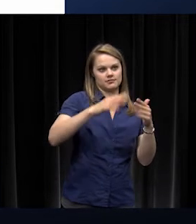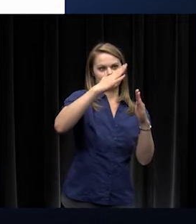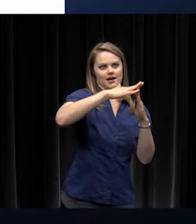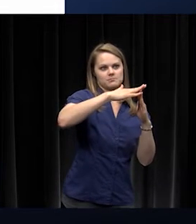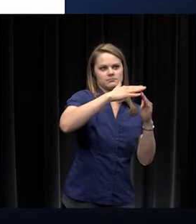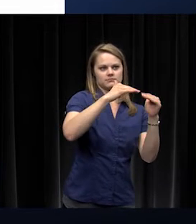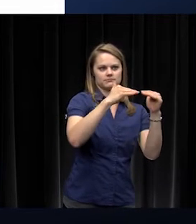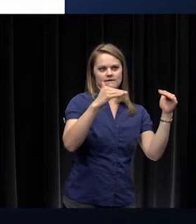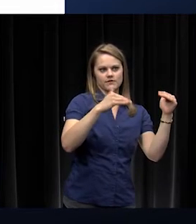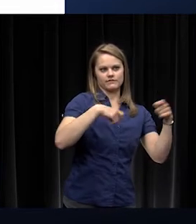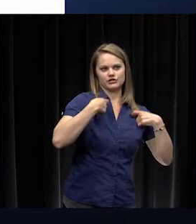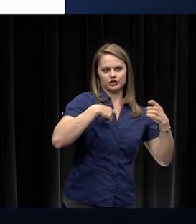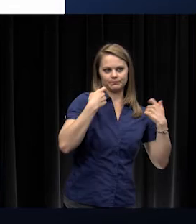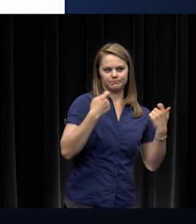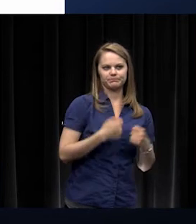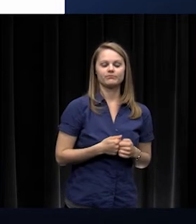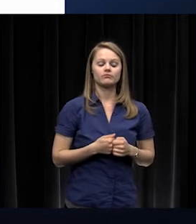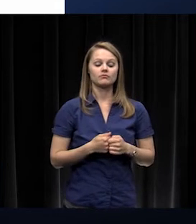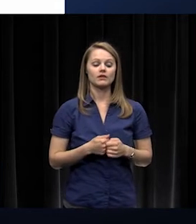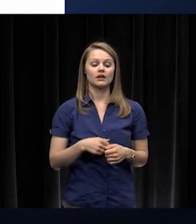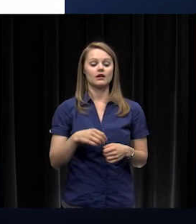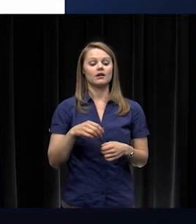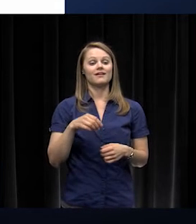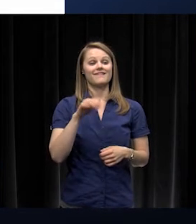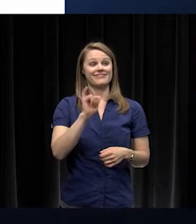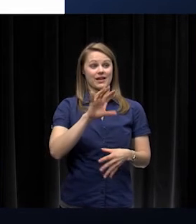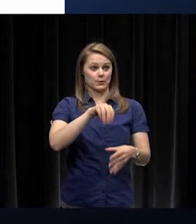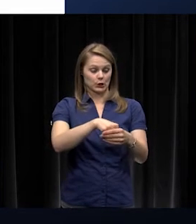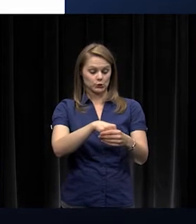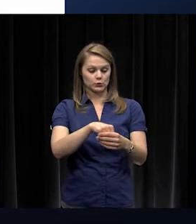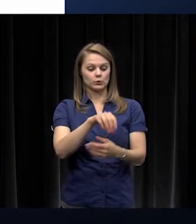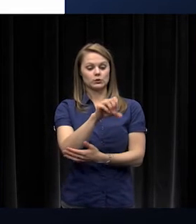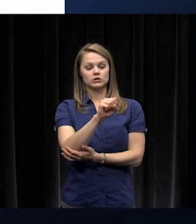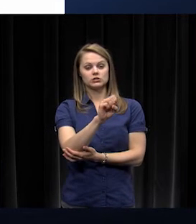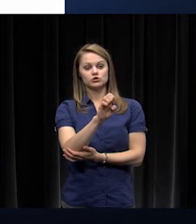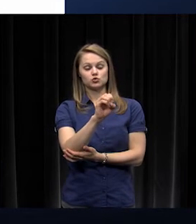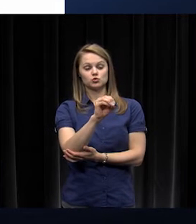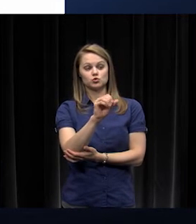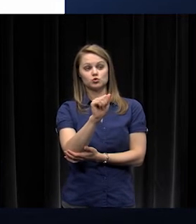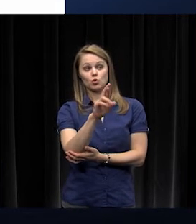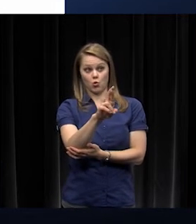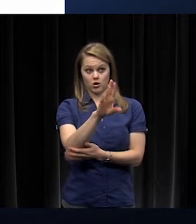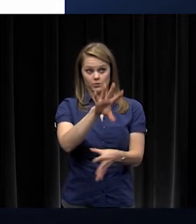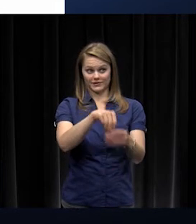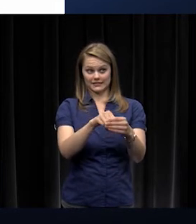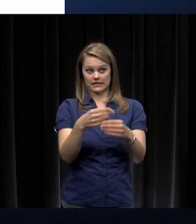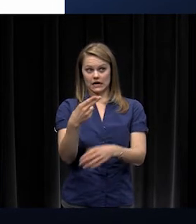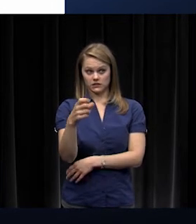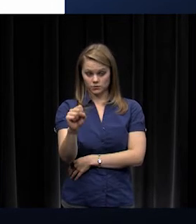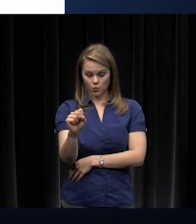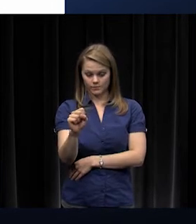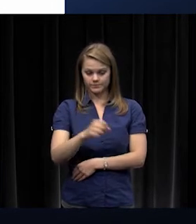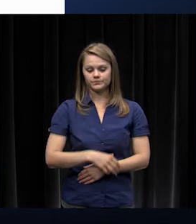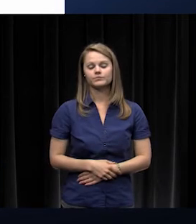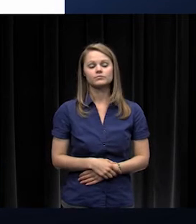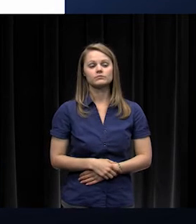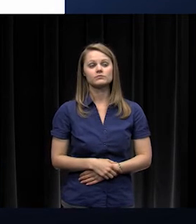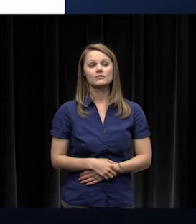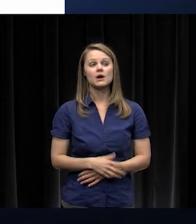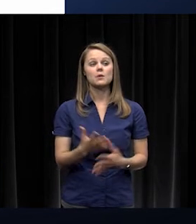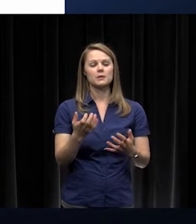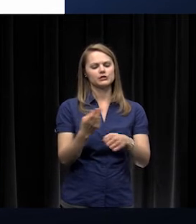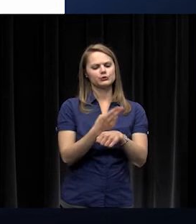you can start to see SOAR now comes into play into the high school itself. And to be able to utilize some program space in